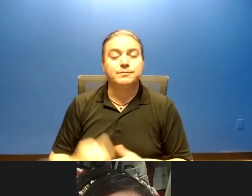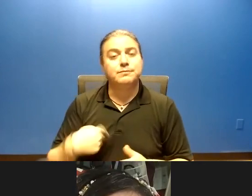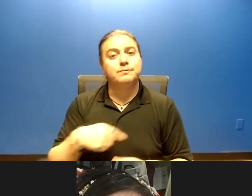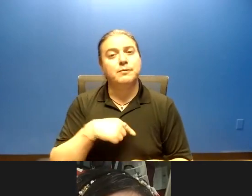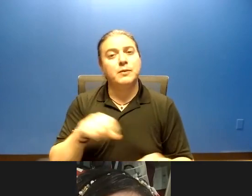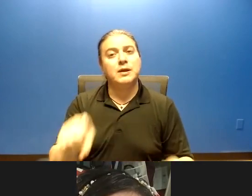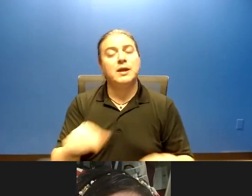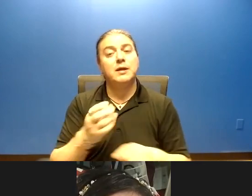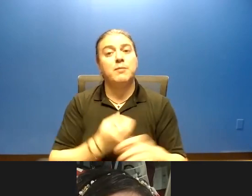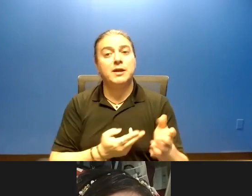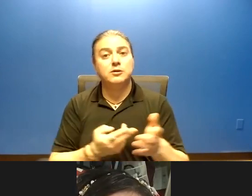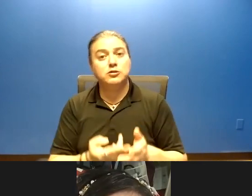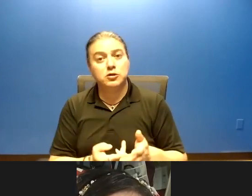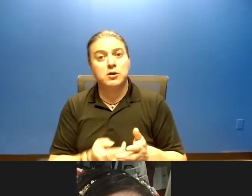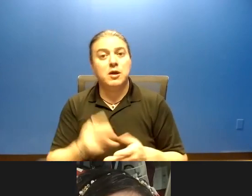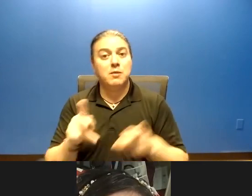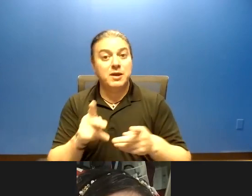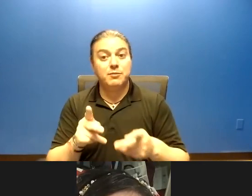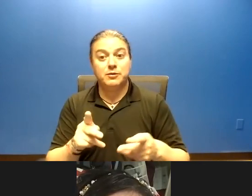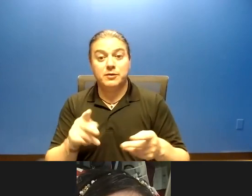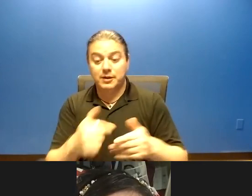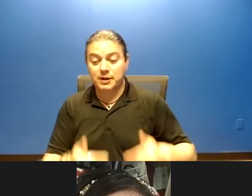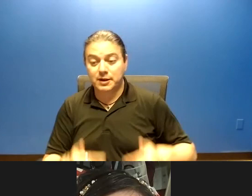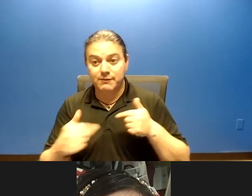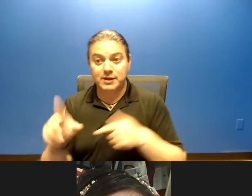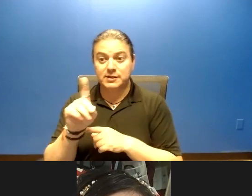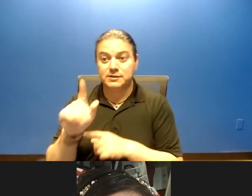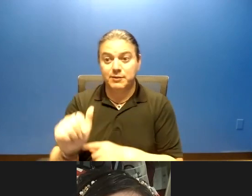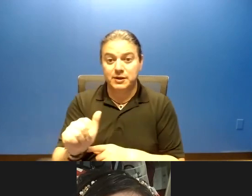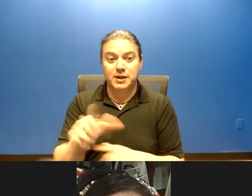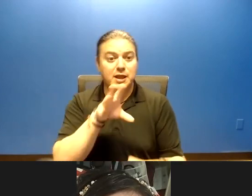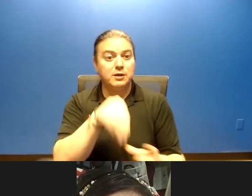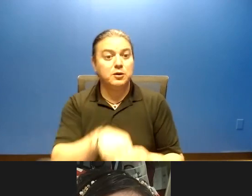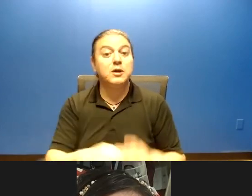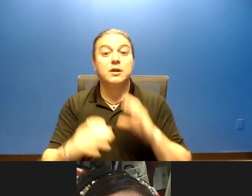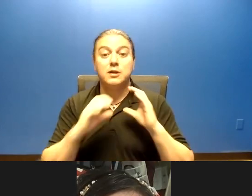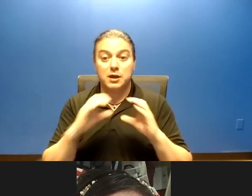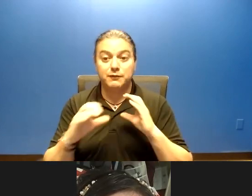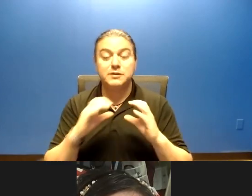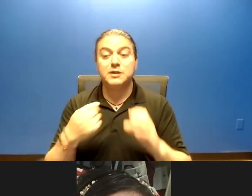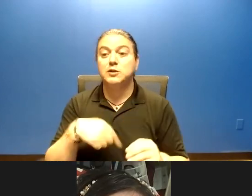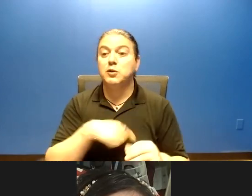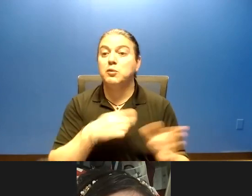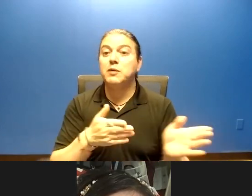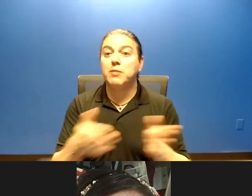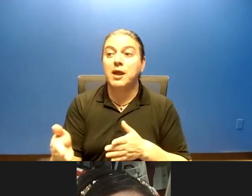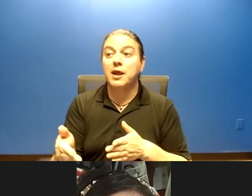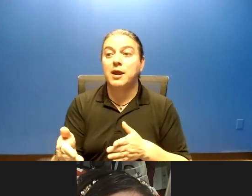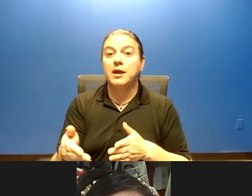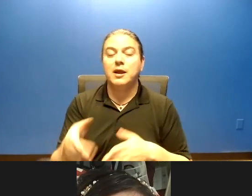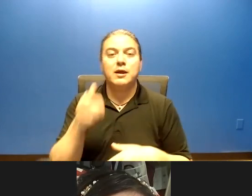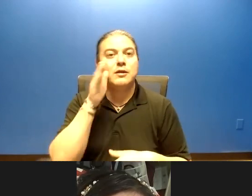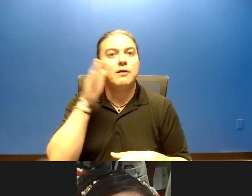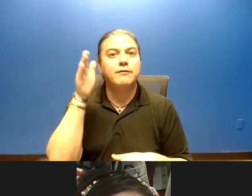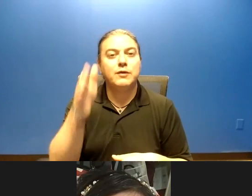the considerations of people living with disabilities are a part of these conversations as we plan what the future of San